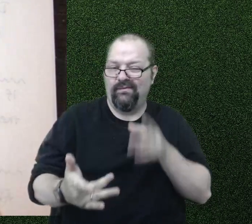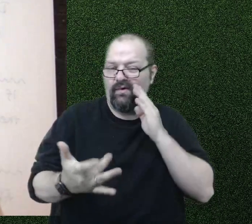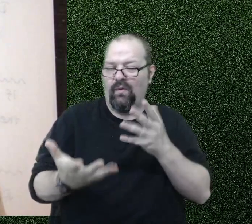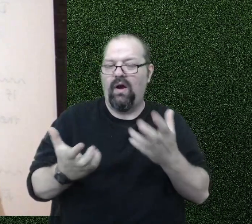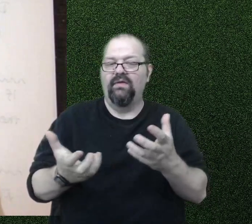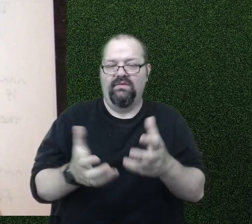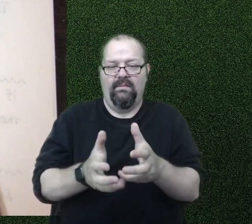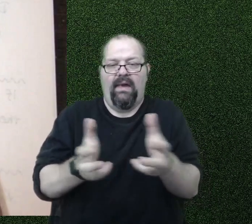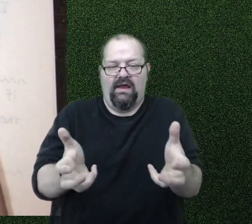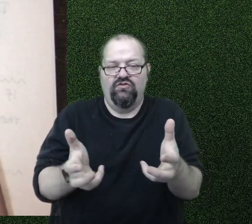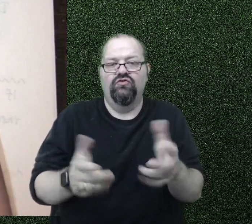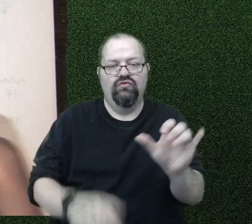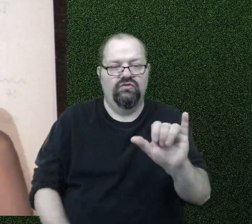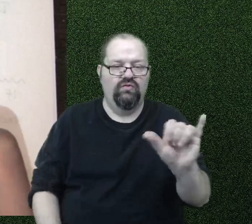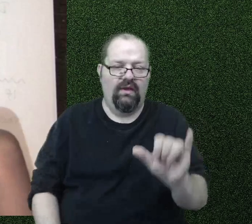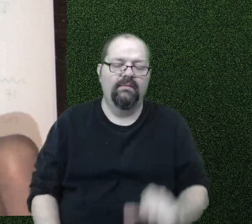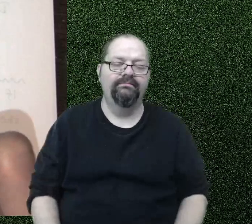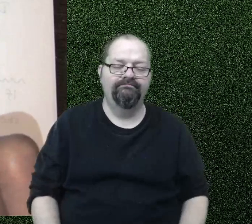too.